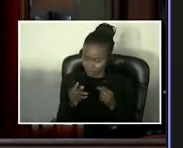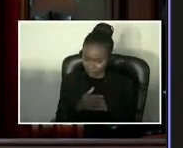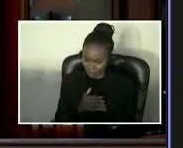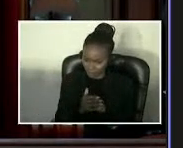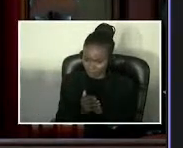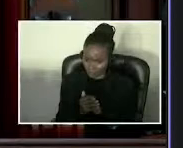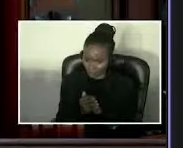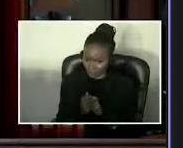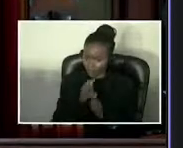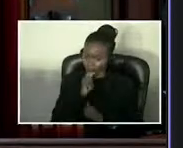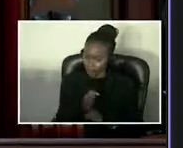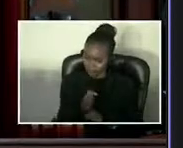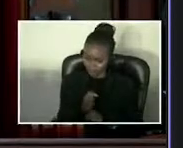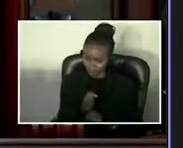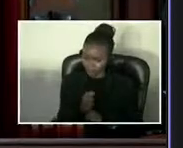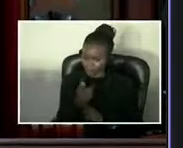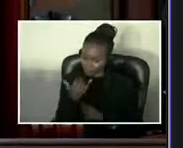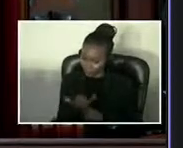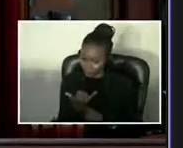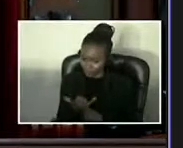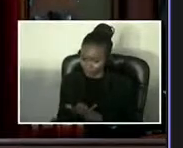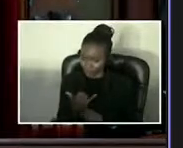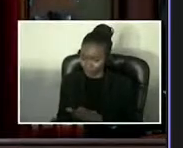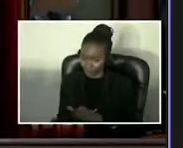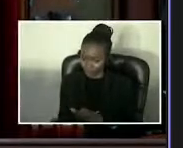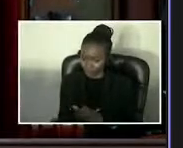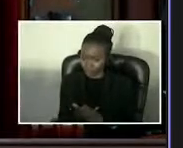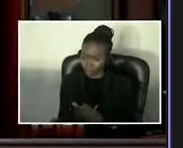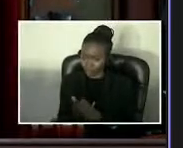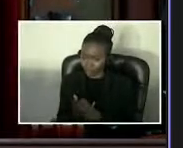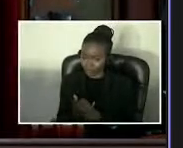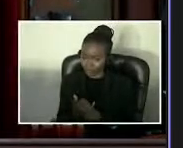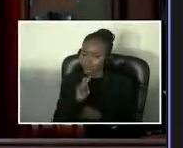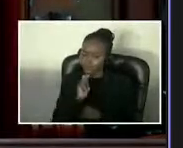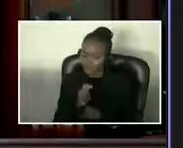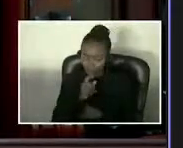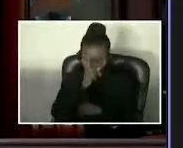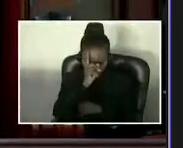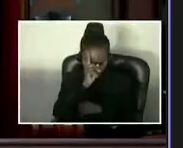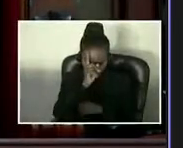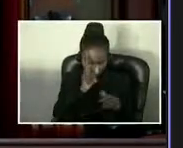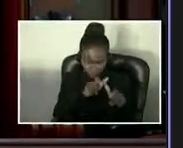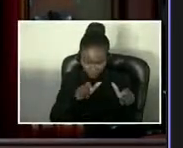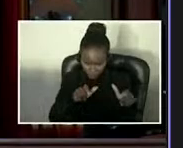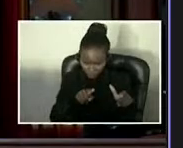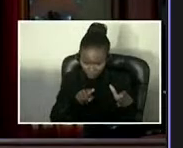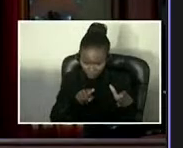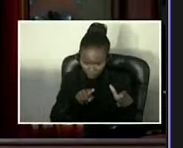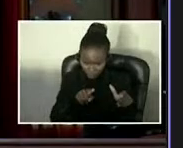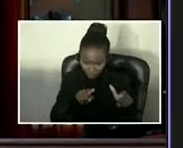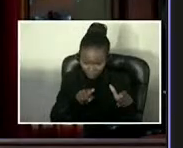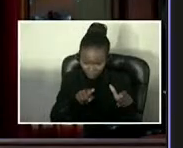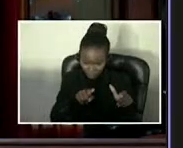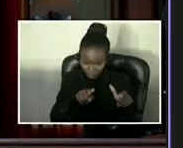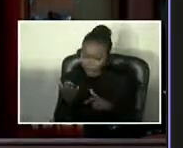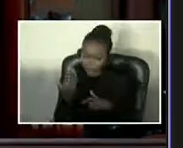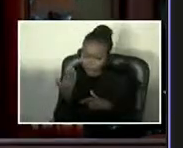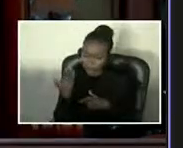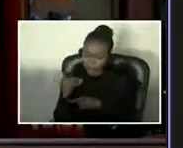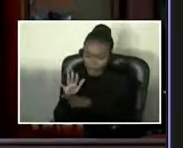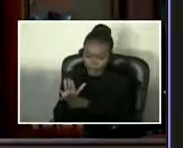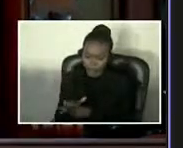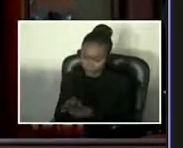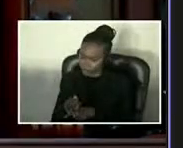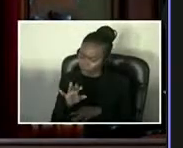consideration of the existence of us as african population so we have to stop comparing apples with millions and be constructive and